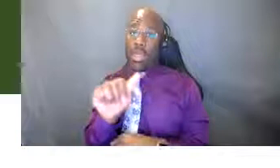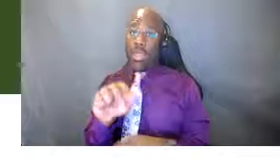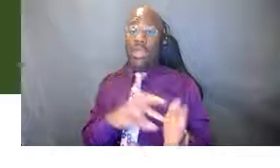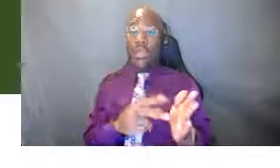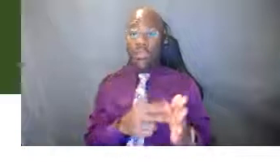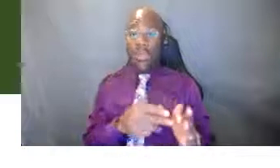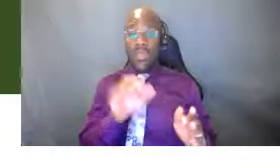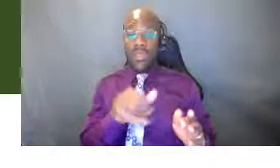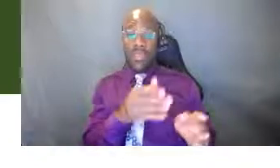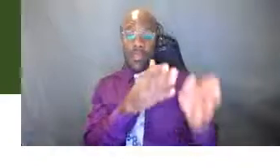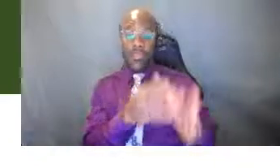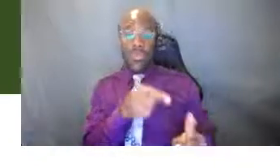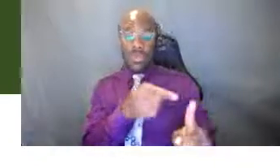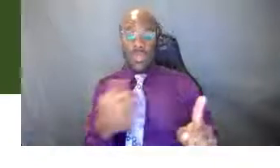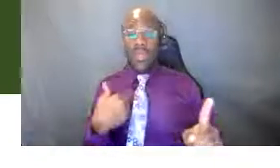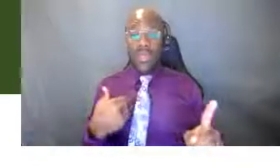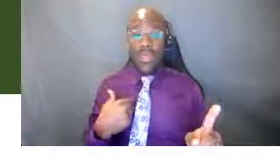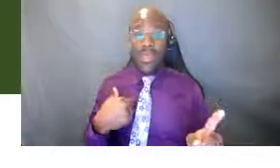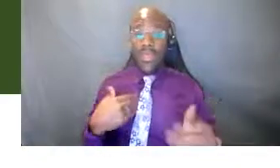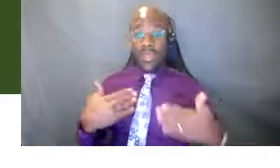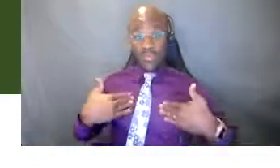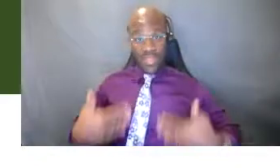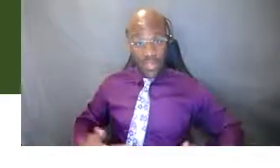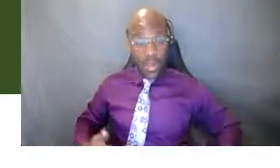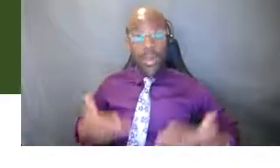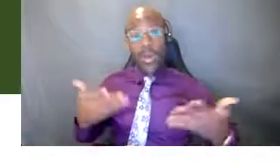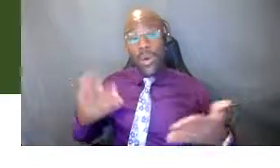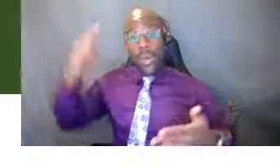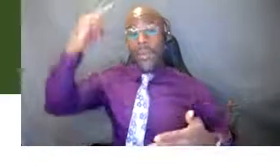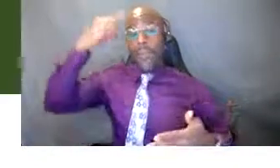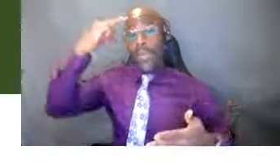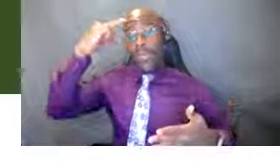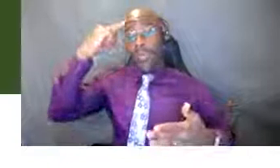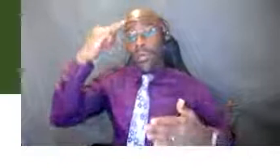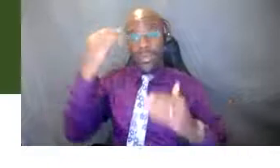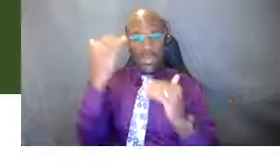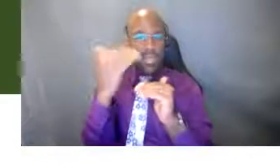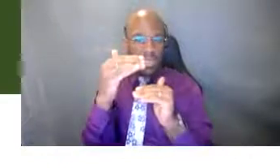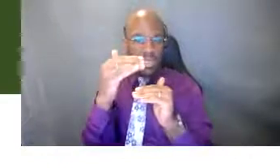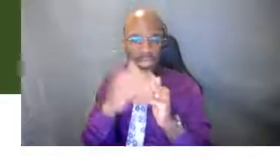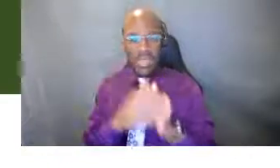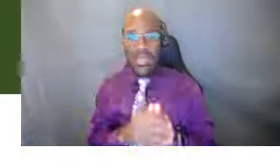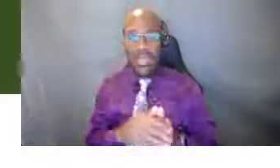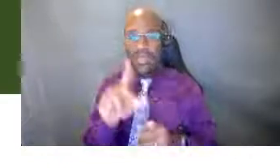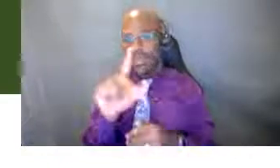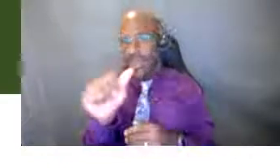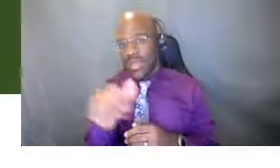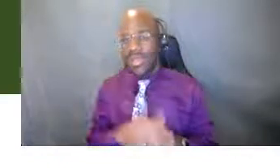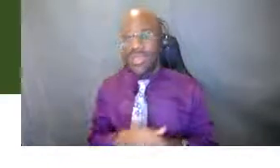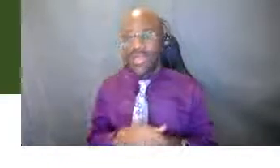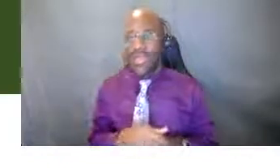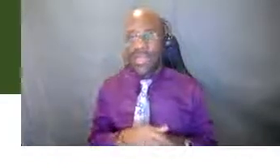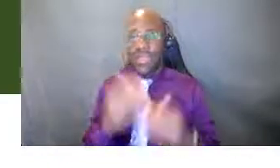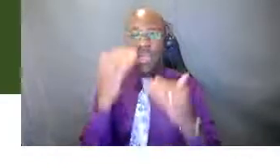substantially limits at least one major life activity and is qualified for a service or program of a public